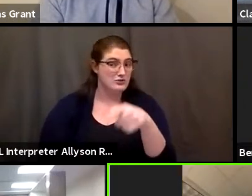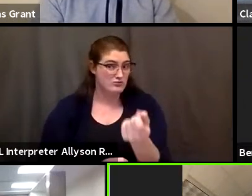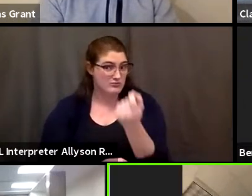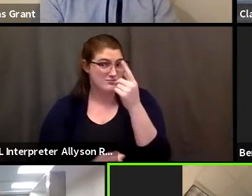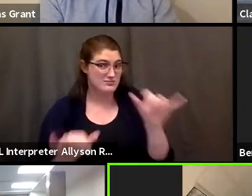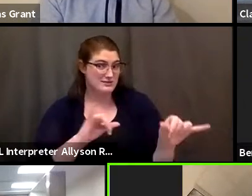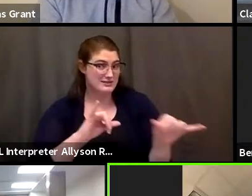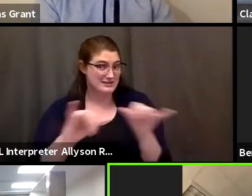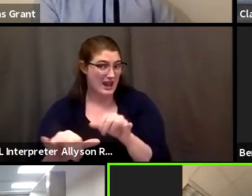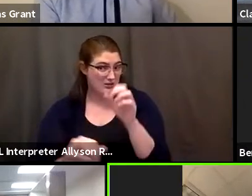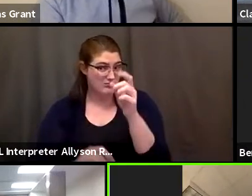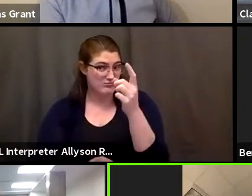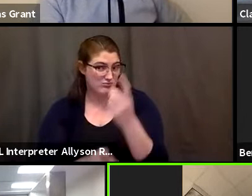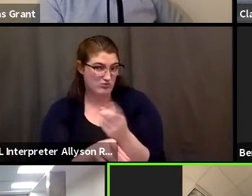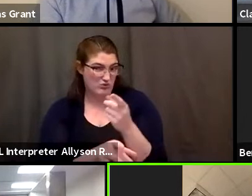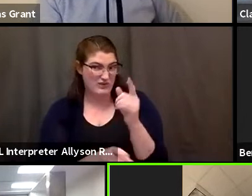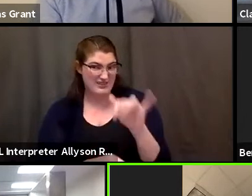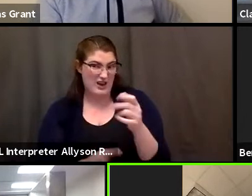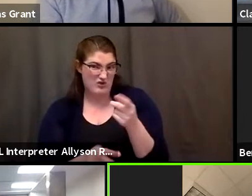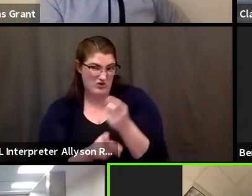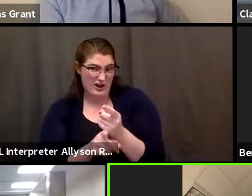Yes, ma'am. Actually,